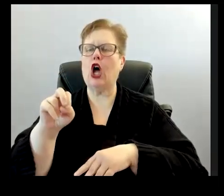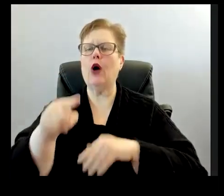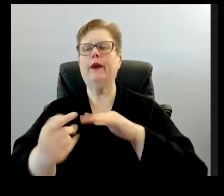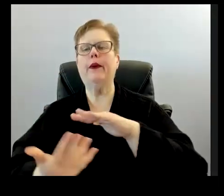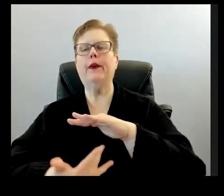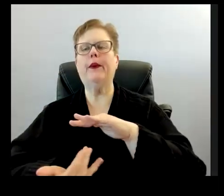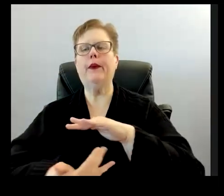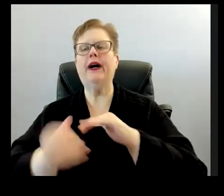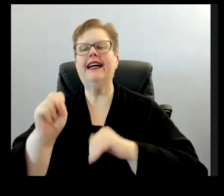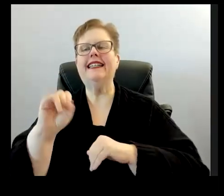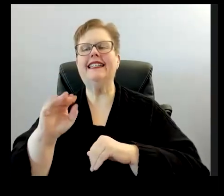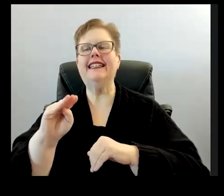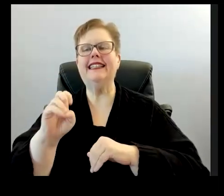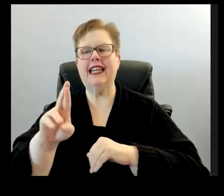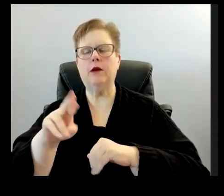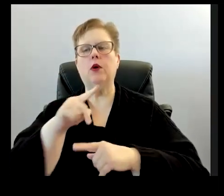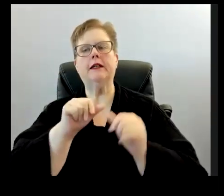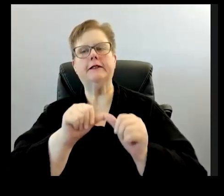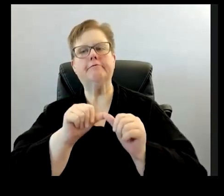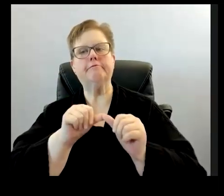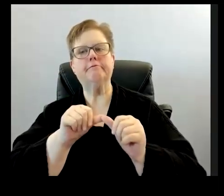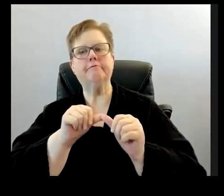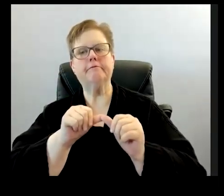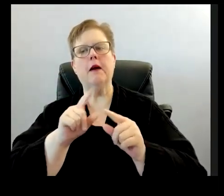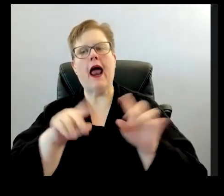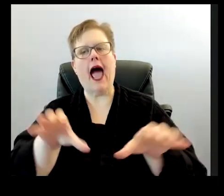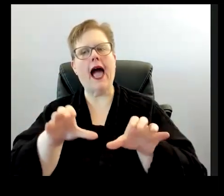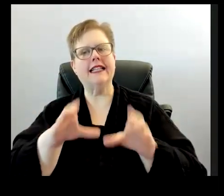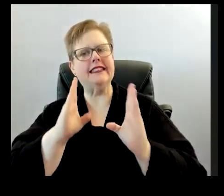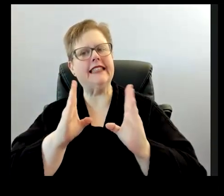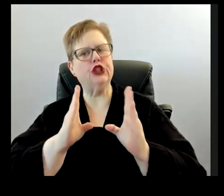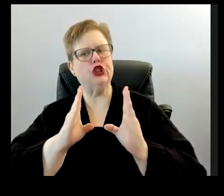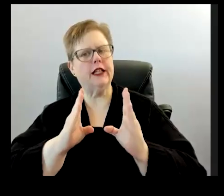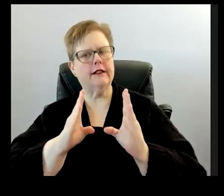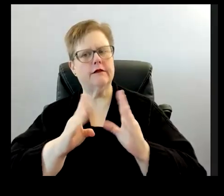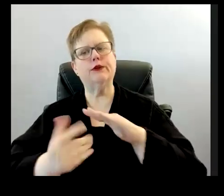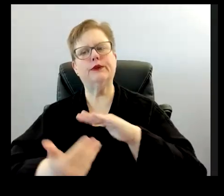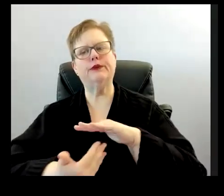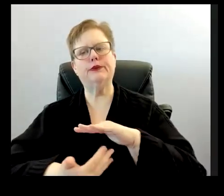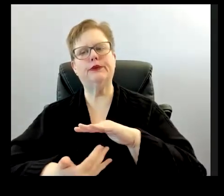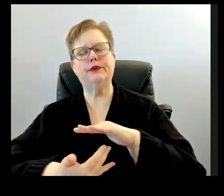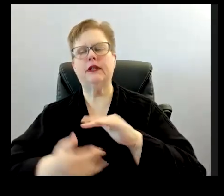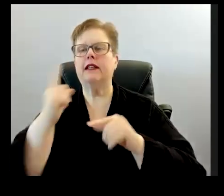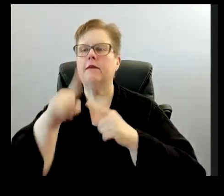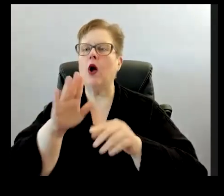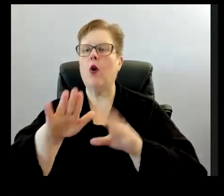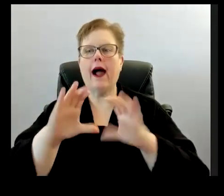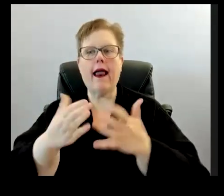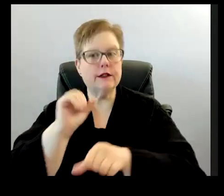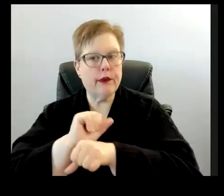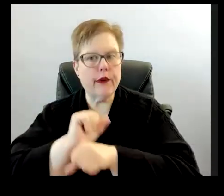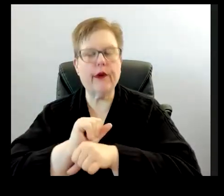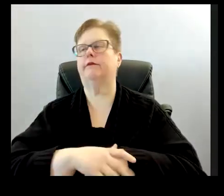that's things that require sustained but active attention. And so if we think about your classwork,